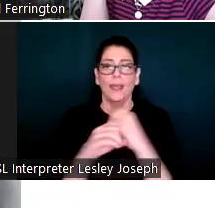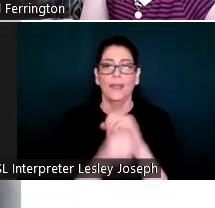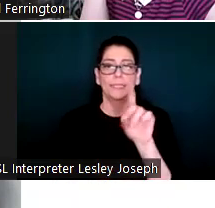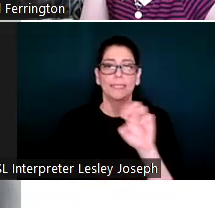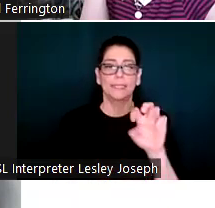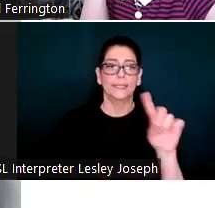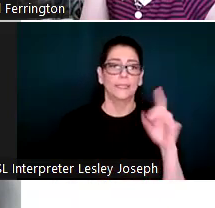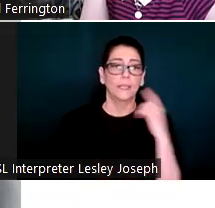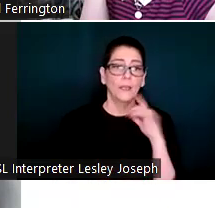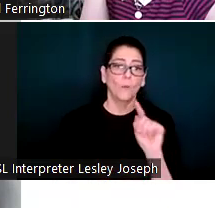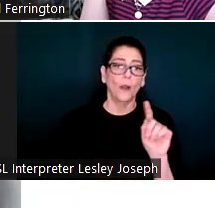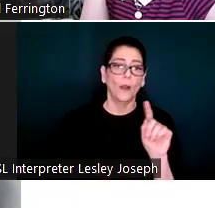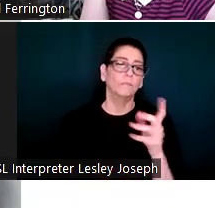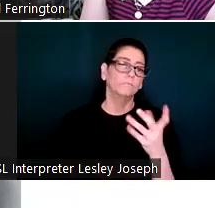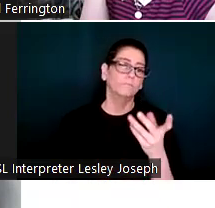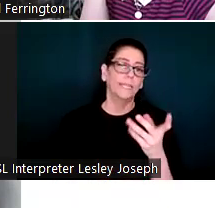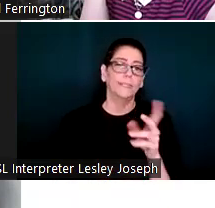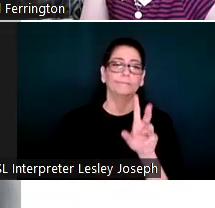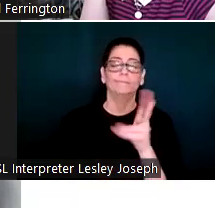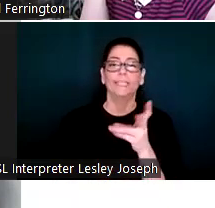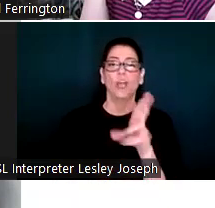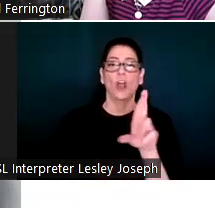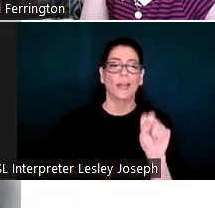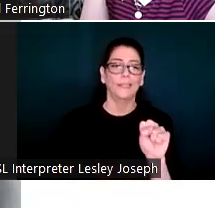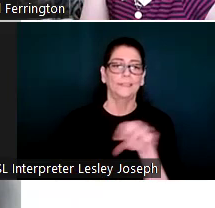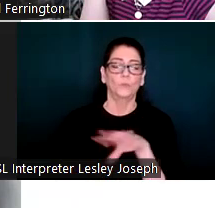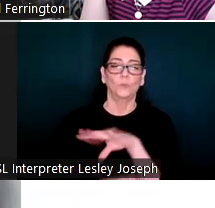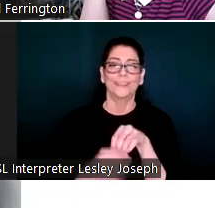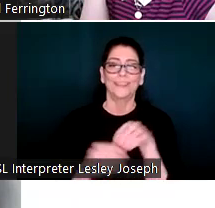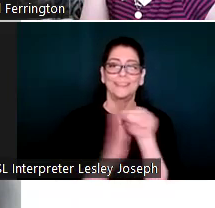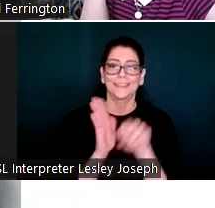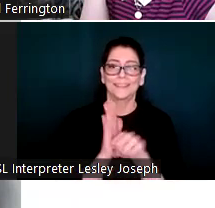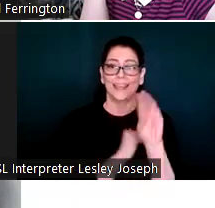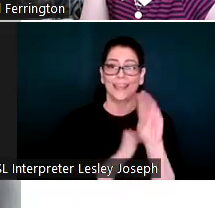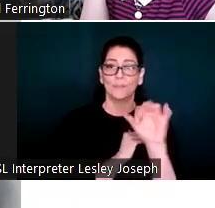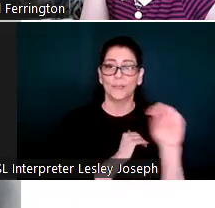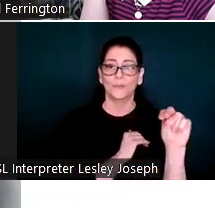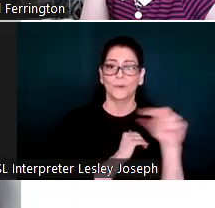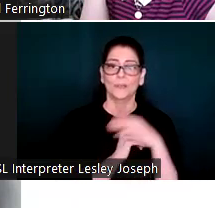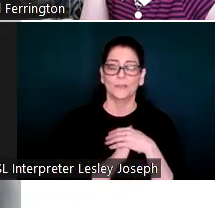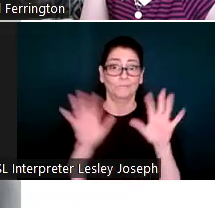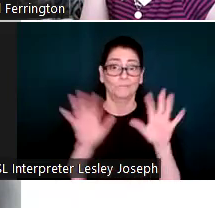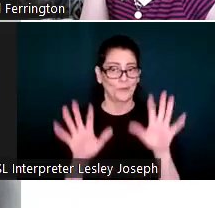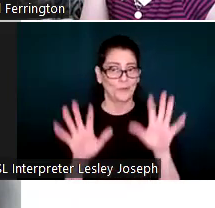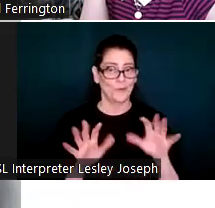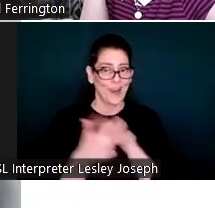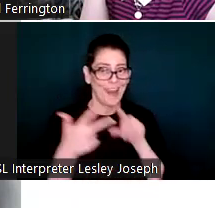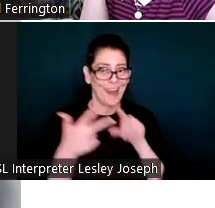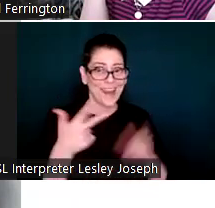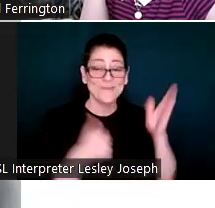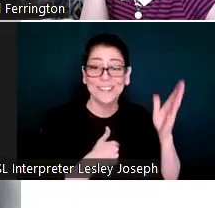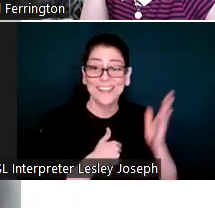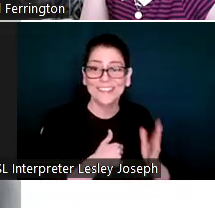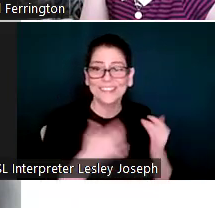Vocational Rehabilitation Services in the state of Minnesota. So we have a great lineup of presenters today.